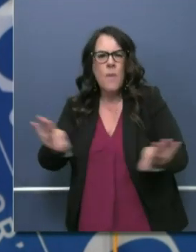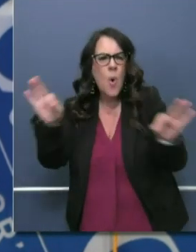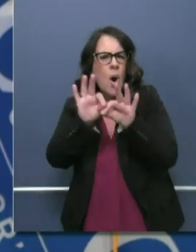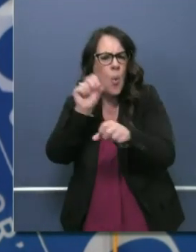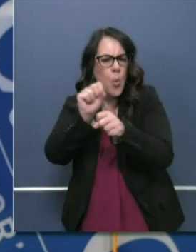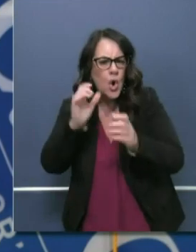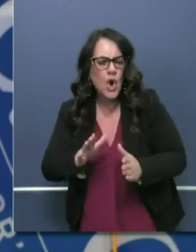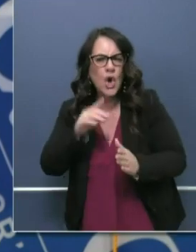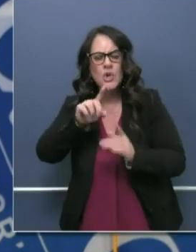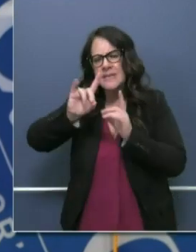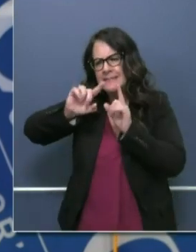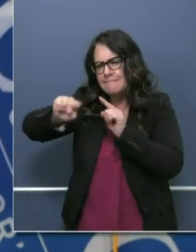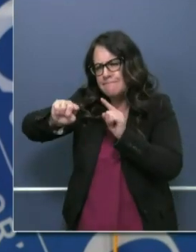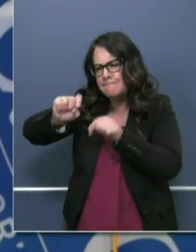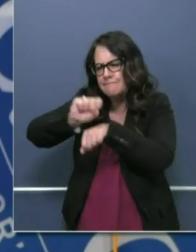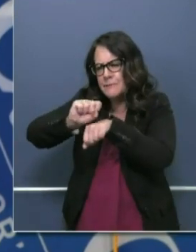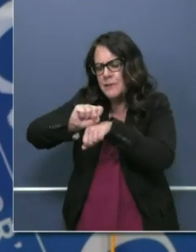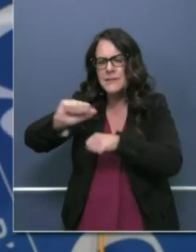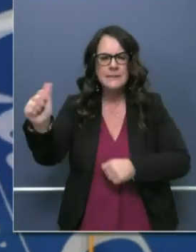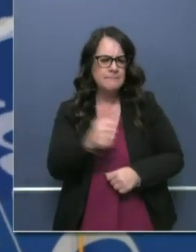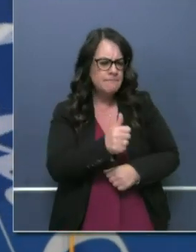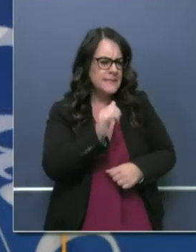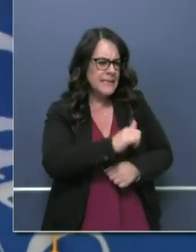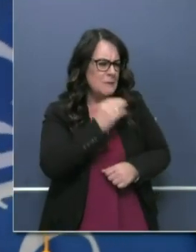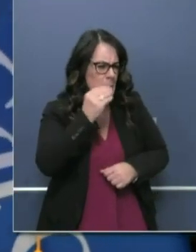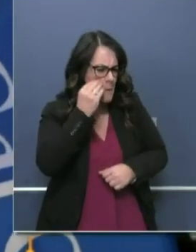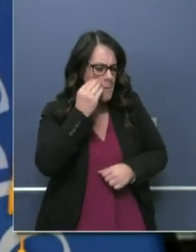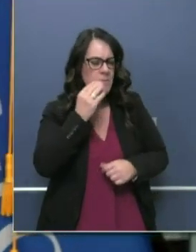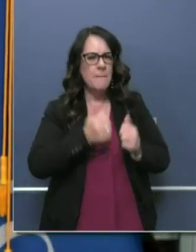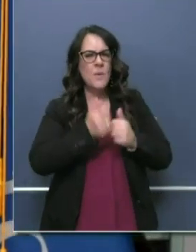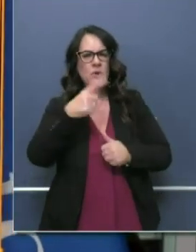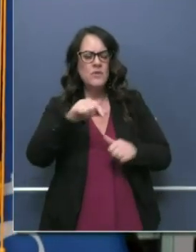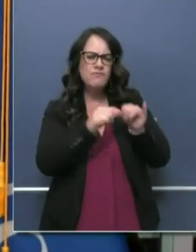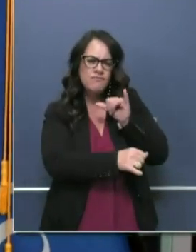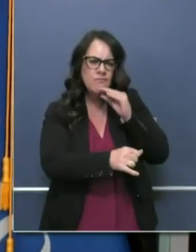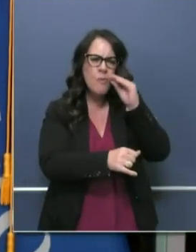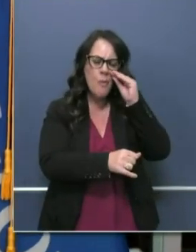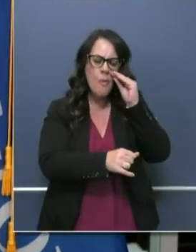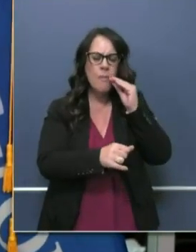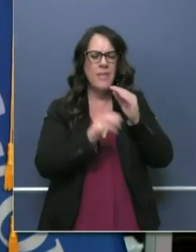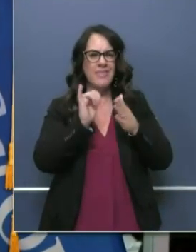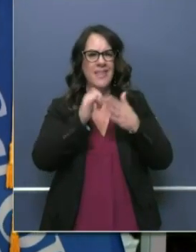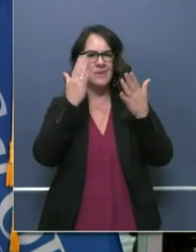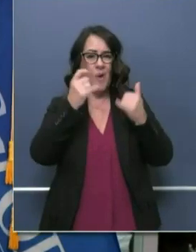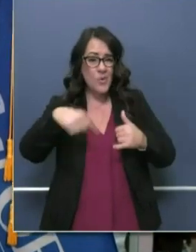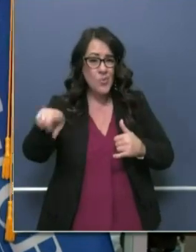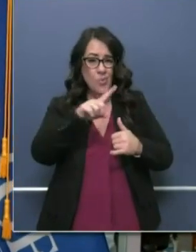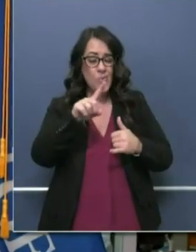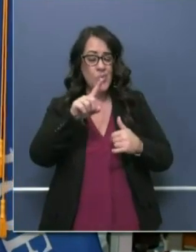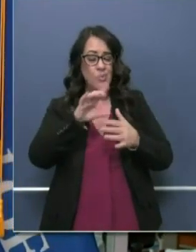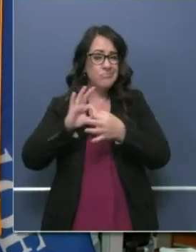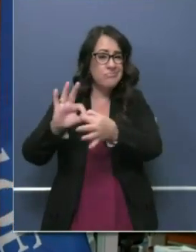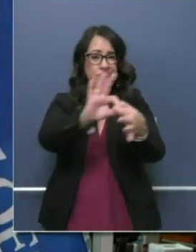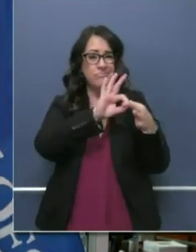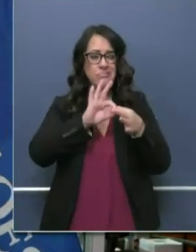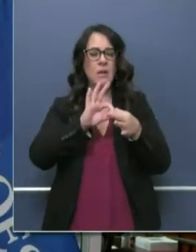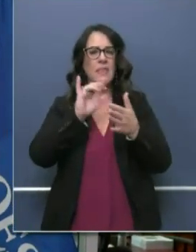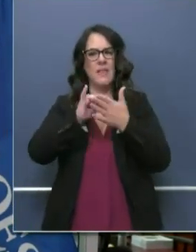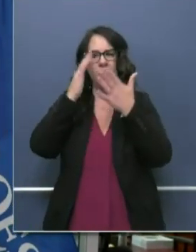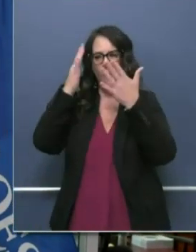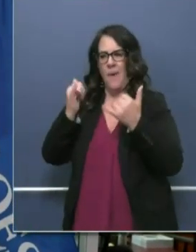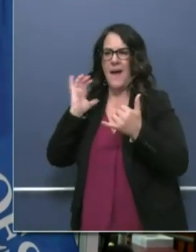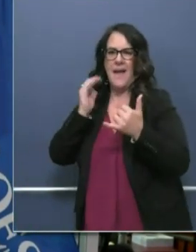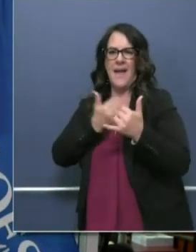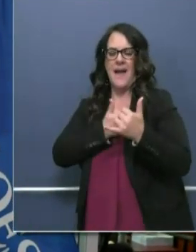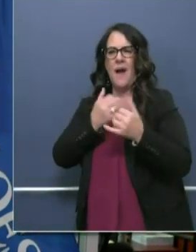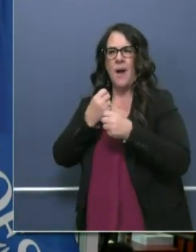can stay home safely. That's why we are where we are today. I want to start first with a reminder about our specific